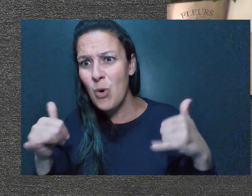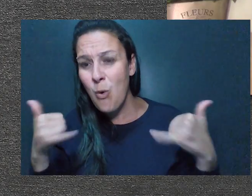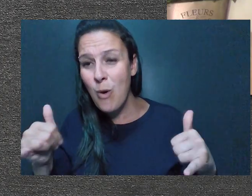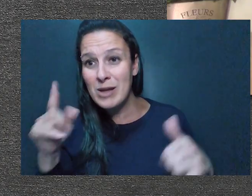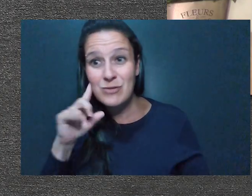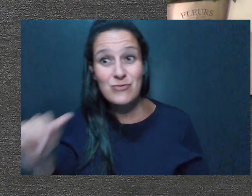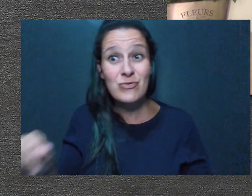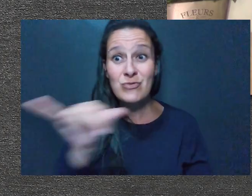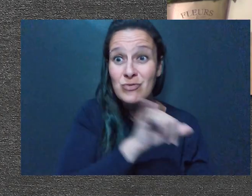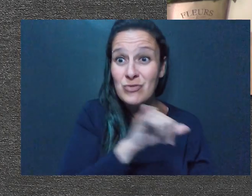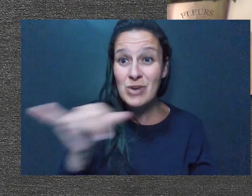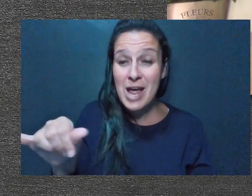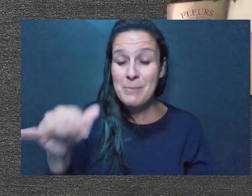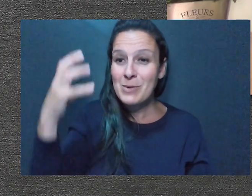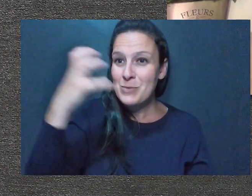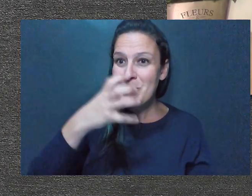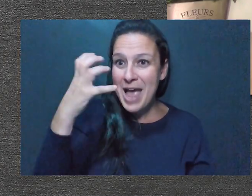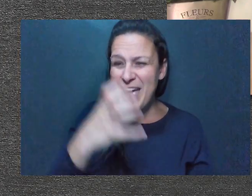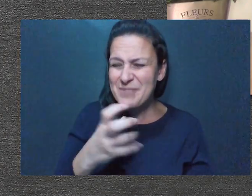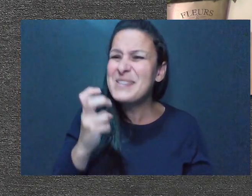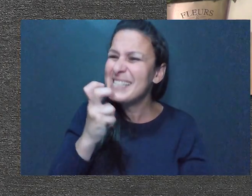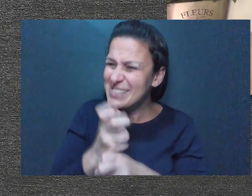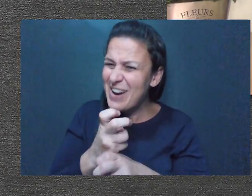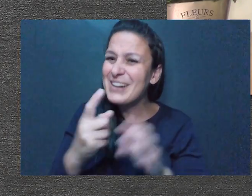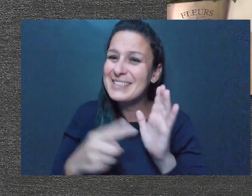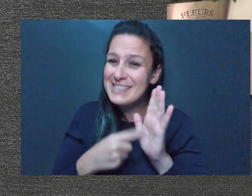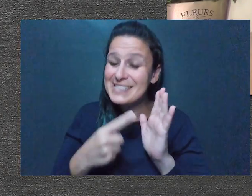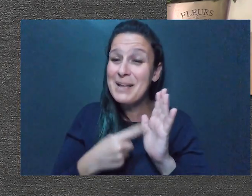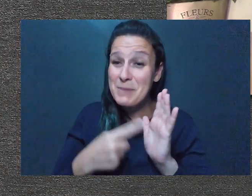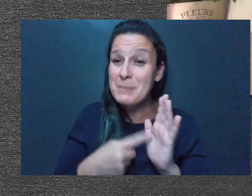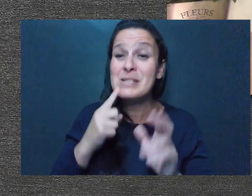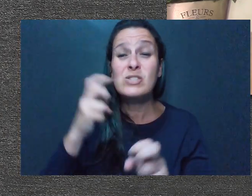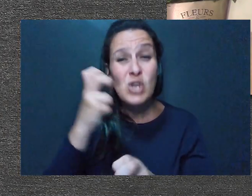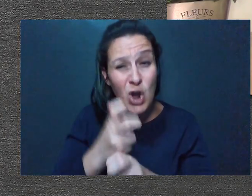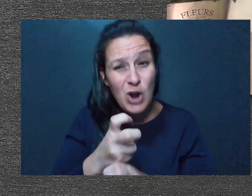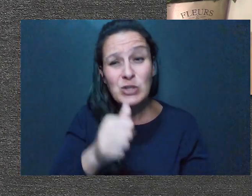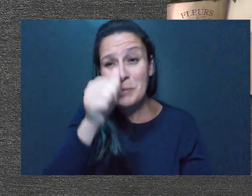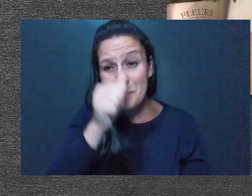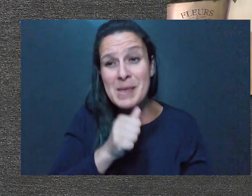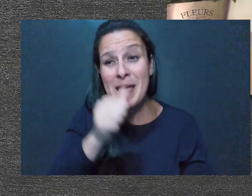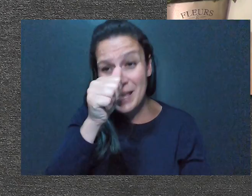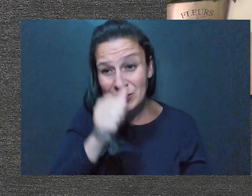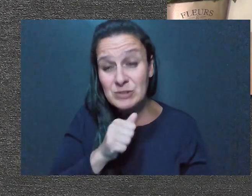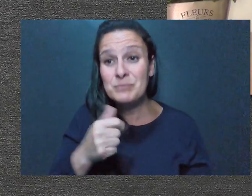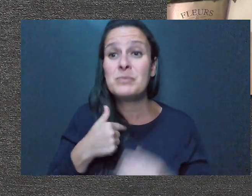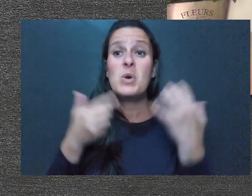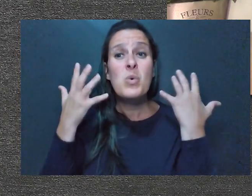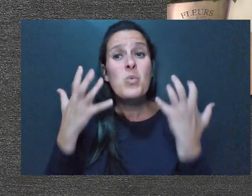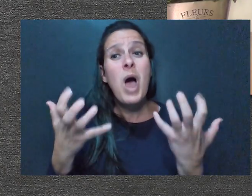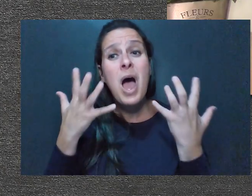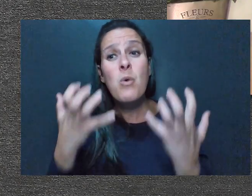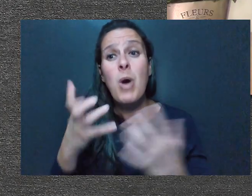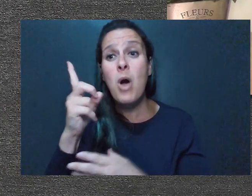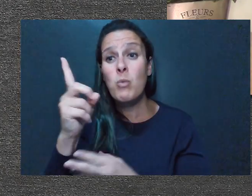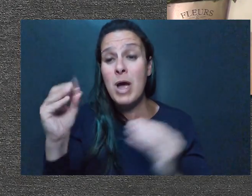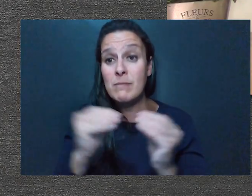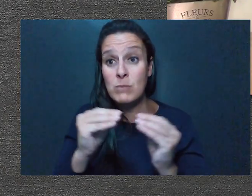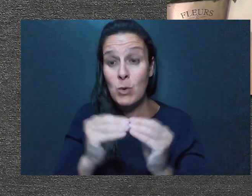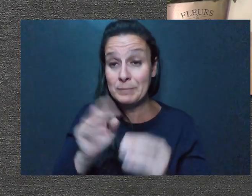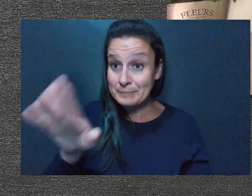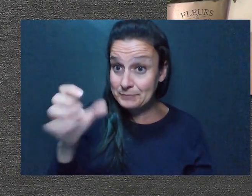brother, it's hard, isn't it? Sometimes it's very hard to be patient when you want one more. Well, guess